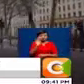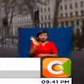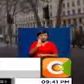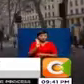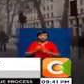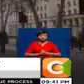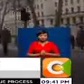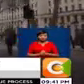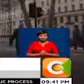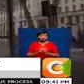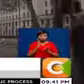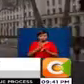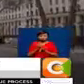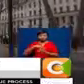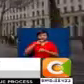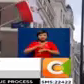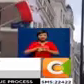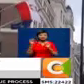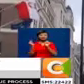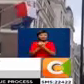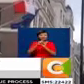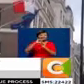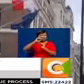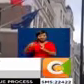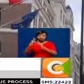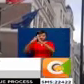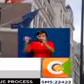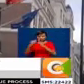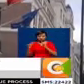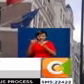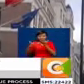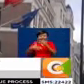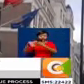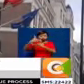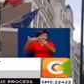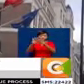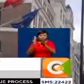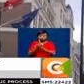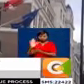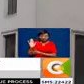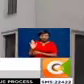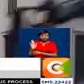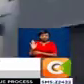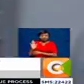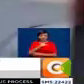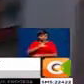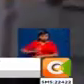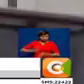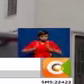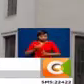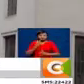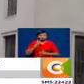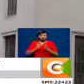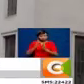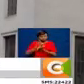housing. 10,000 low-carbon homes will be contracted. British High Commissioner John Mario said that the deal